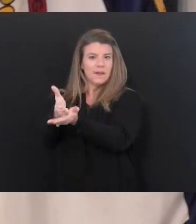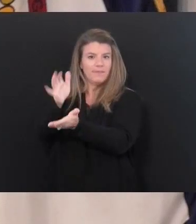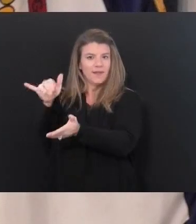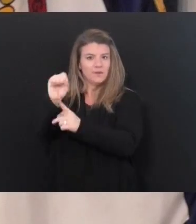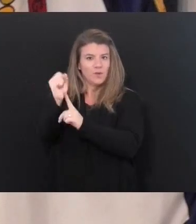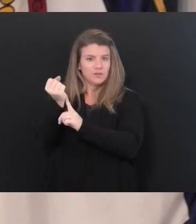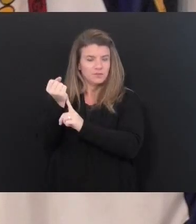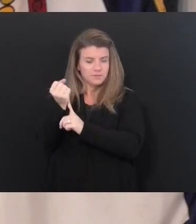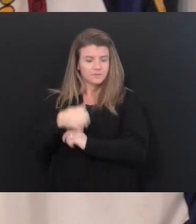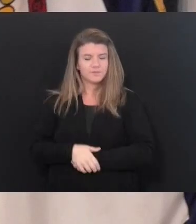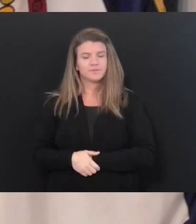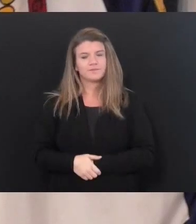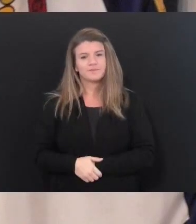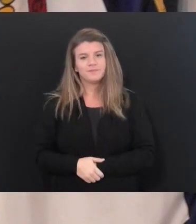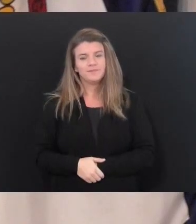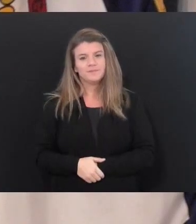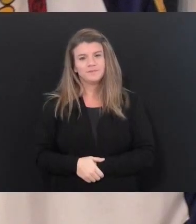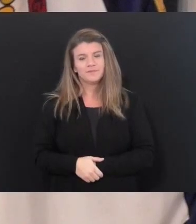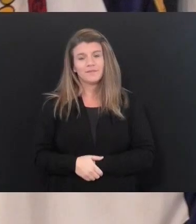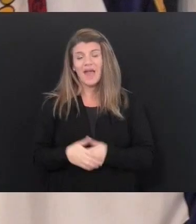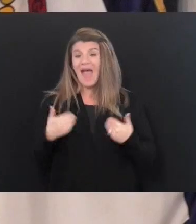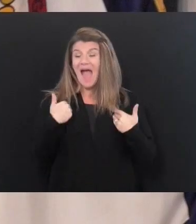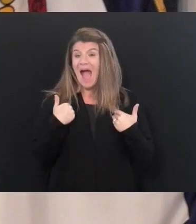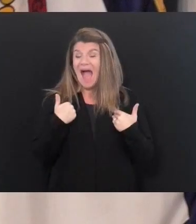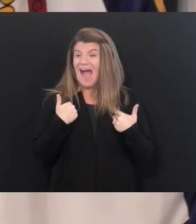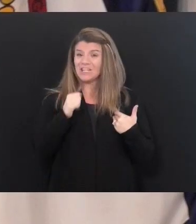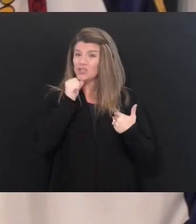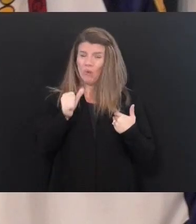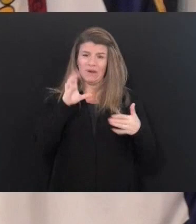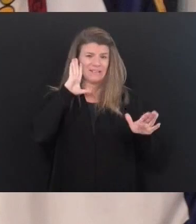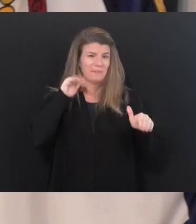So you know, I don't look